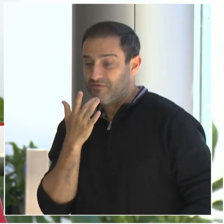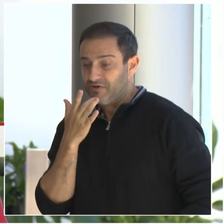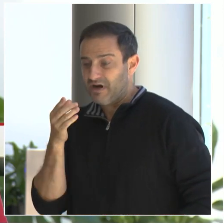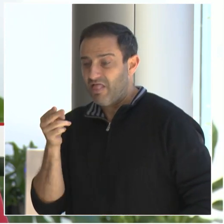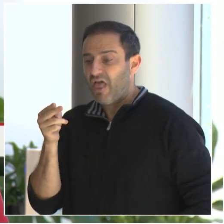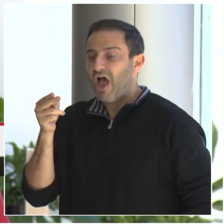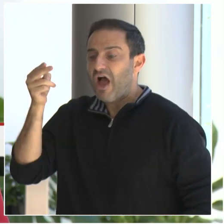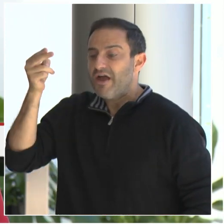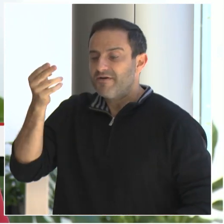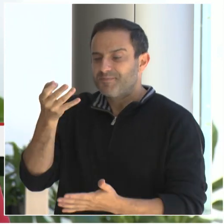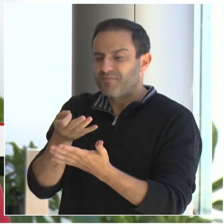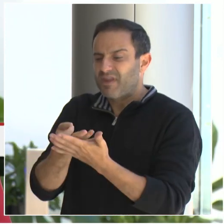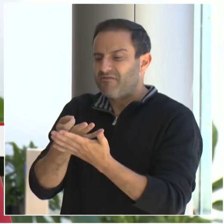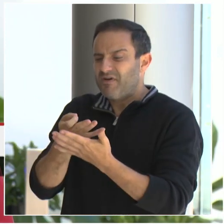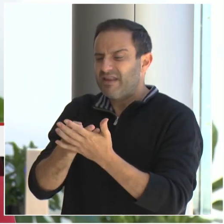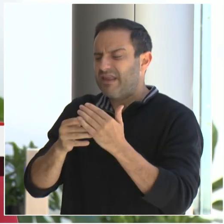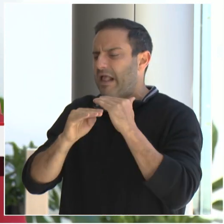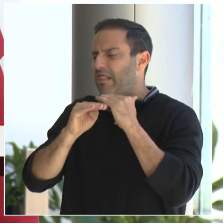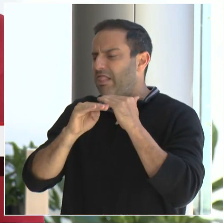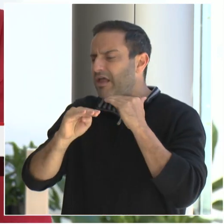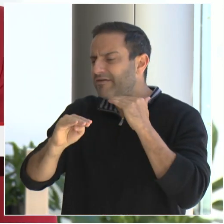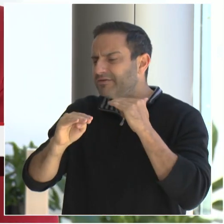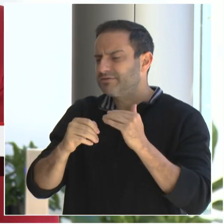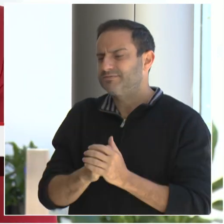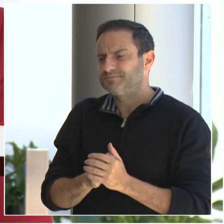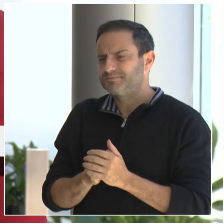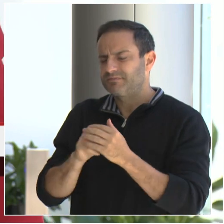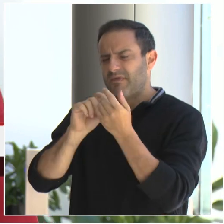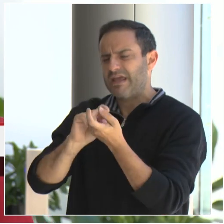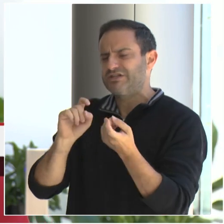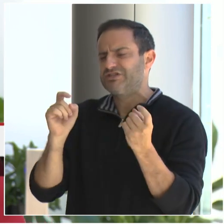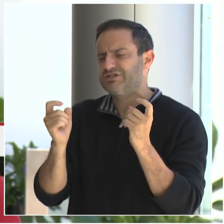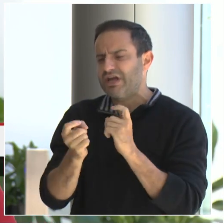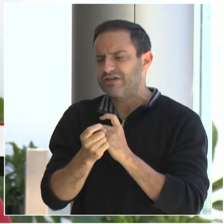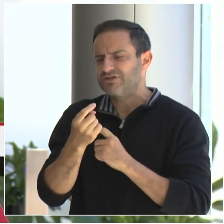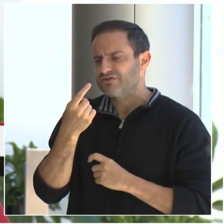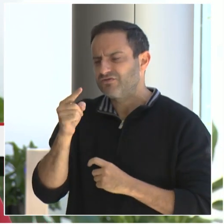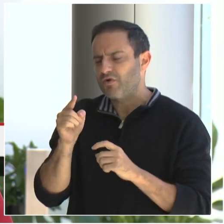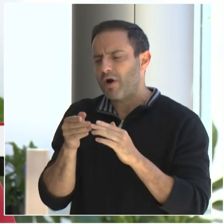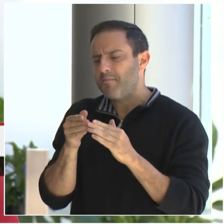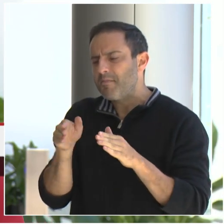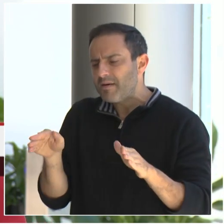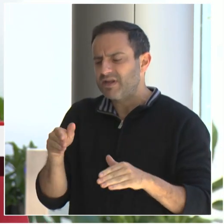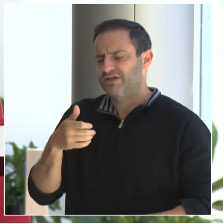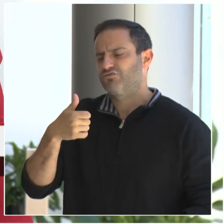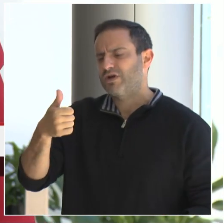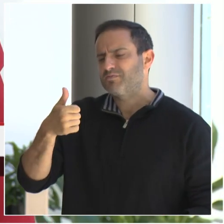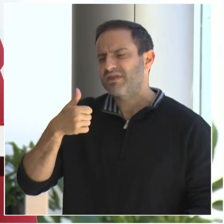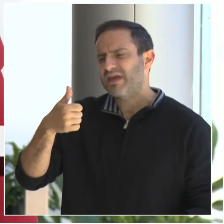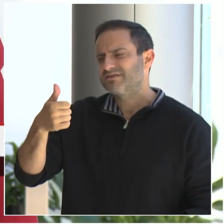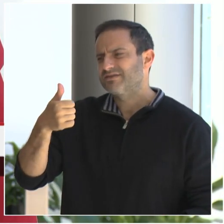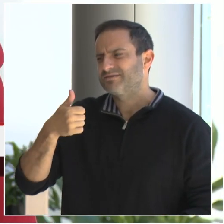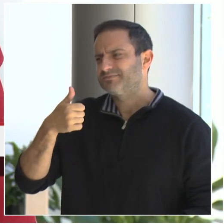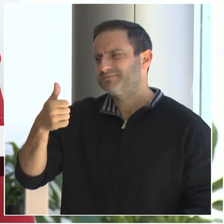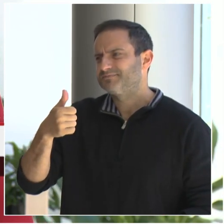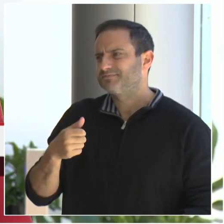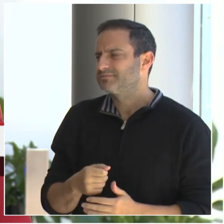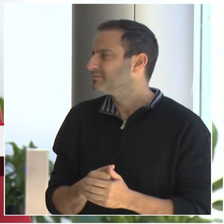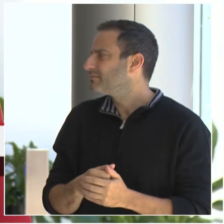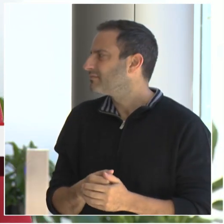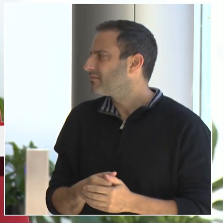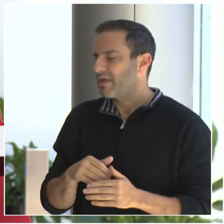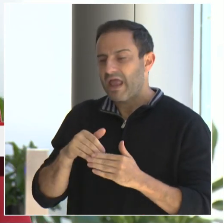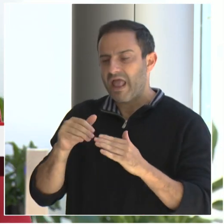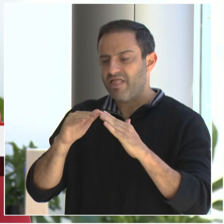levels and programmatic changes for public transportation in the House